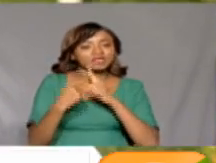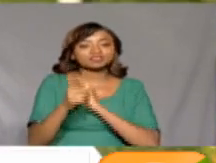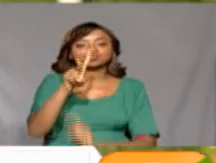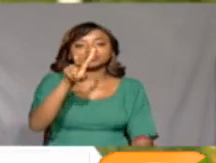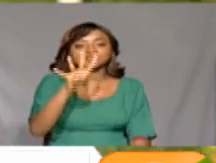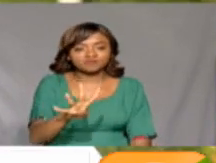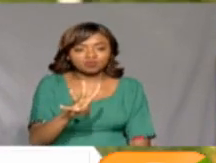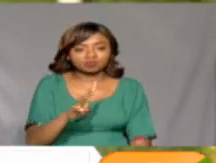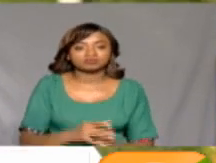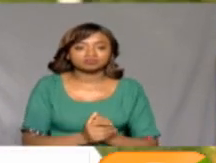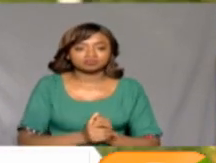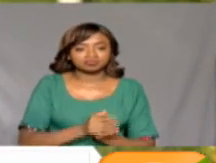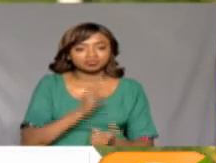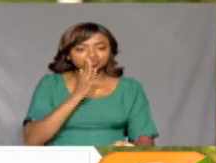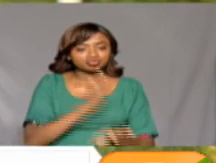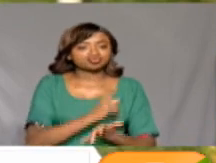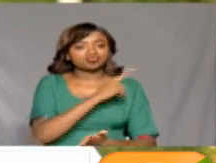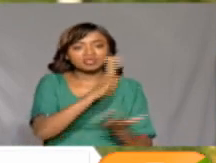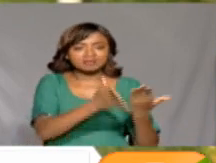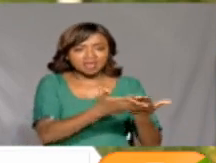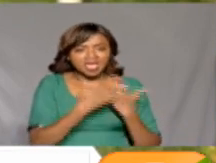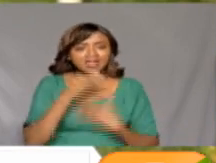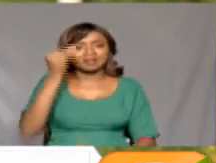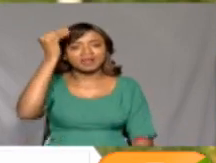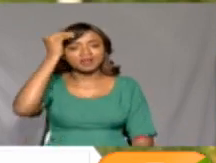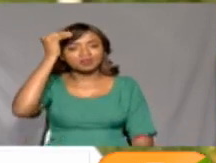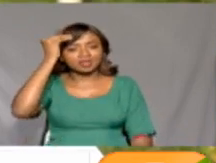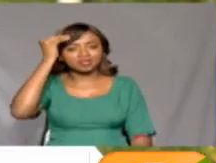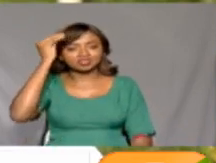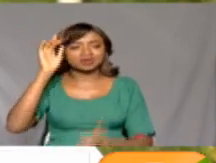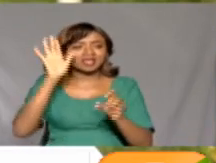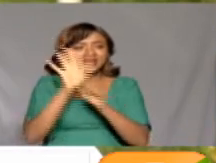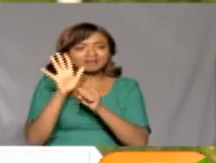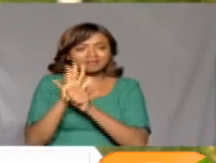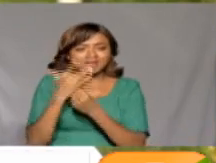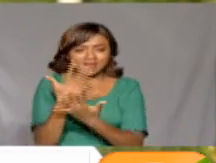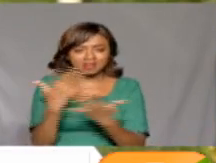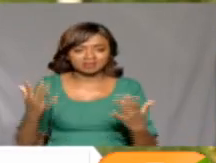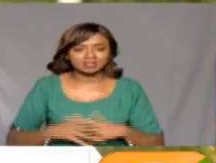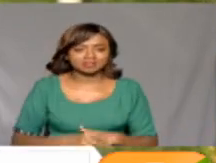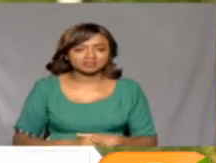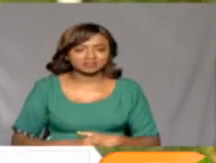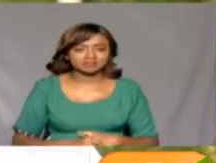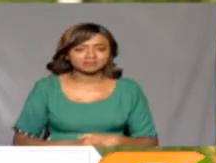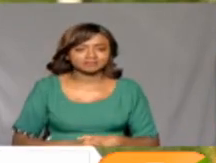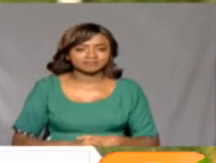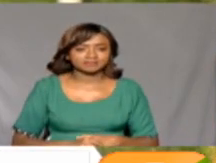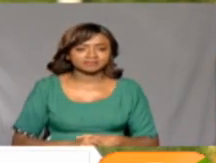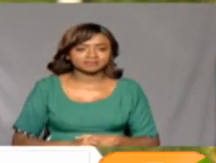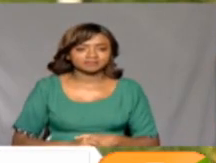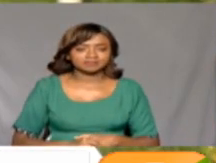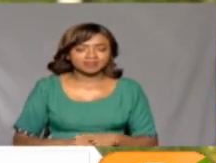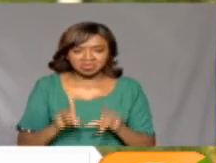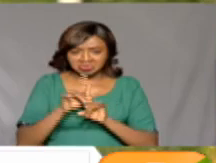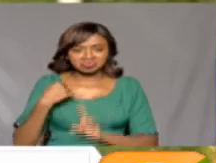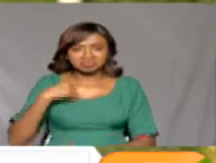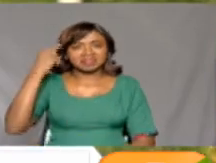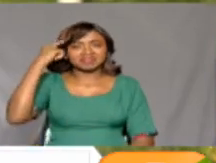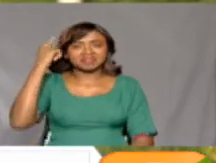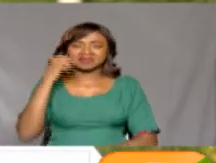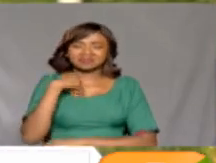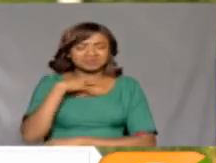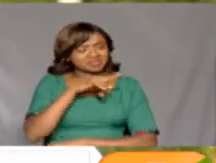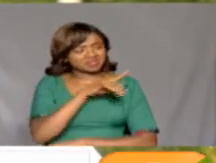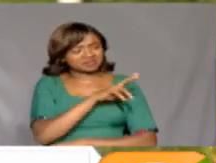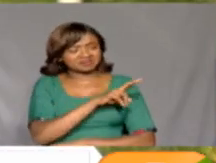made huge contributions in education and in many other things. And I do not think we should lace